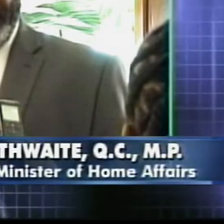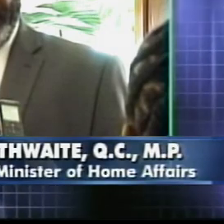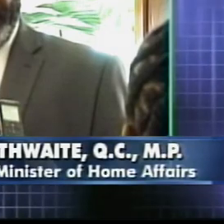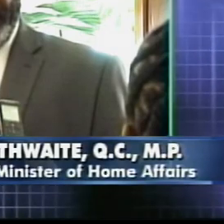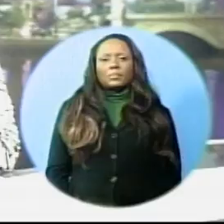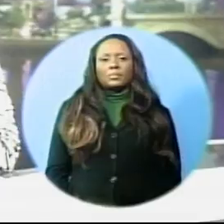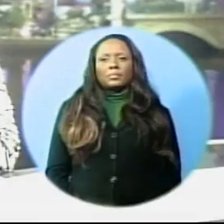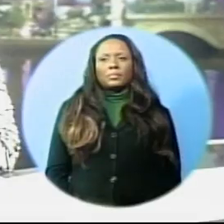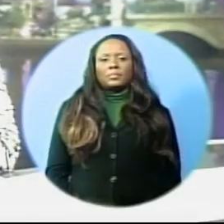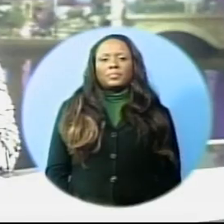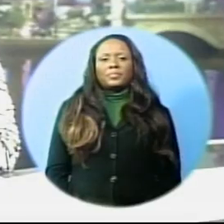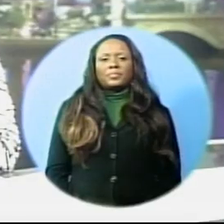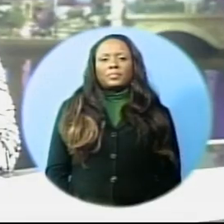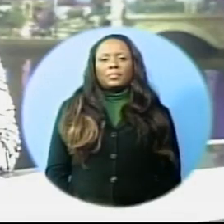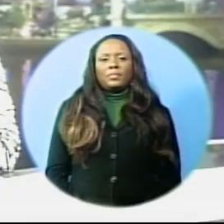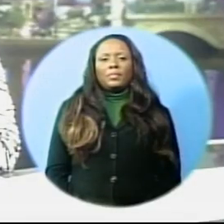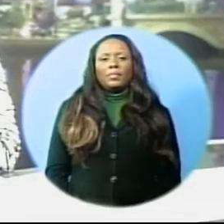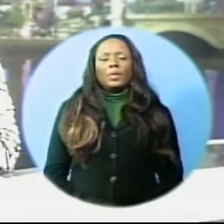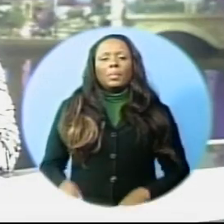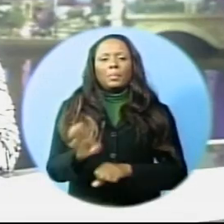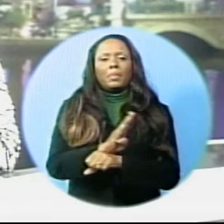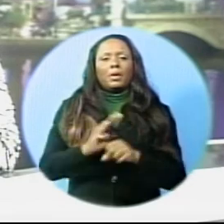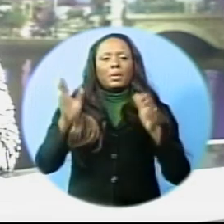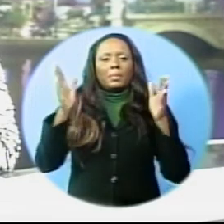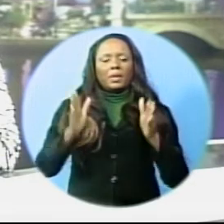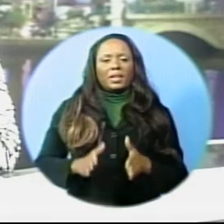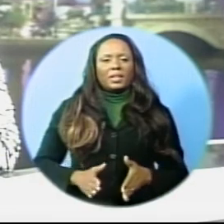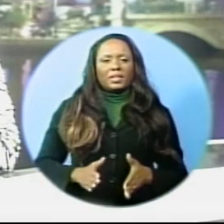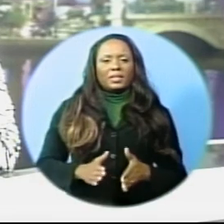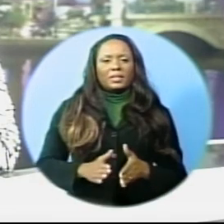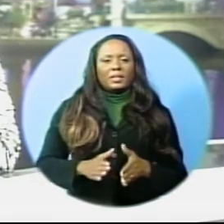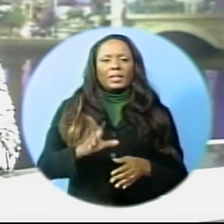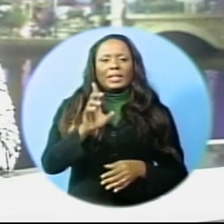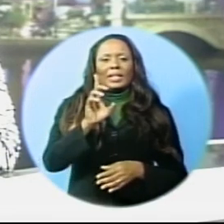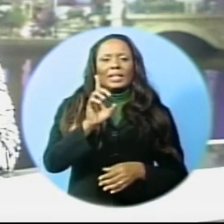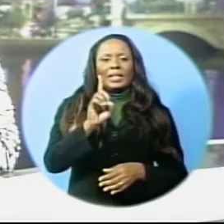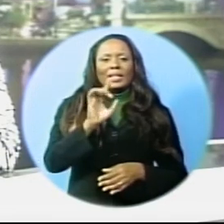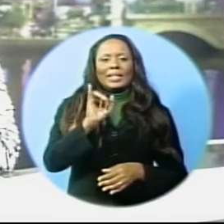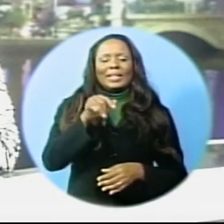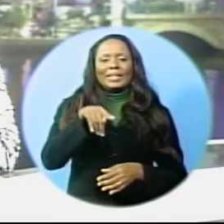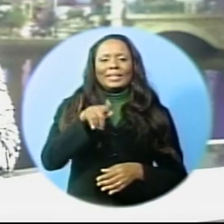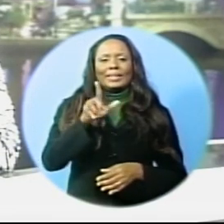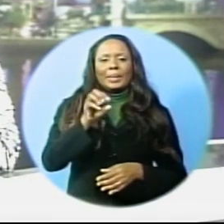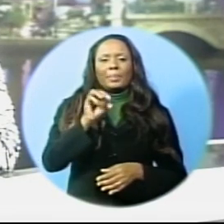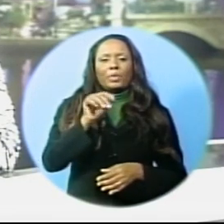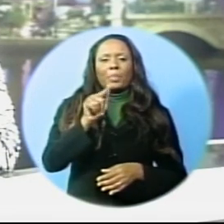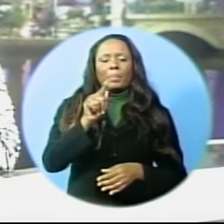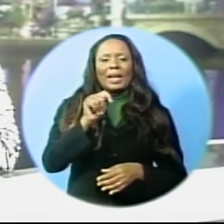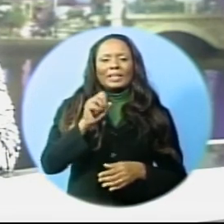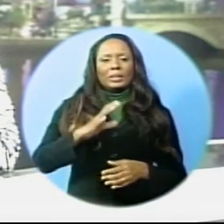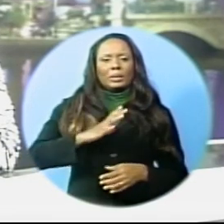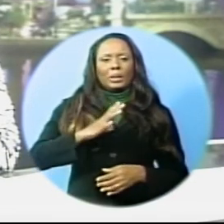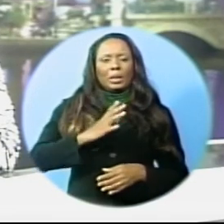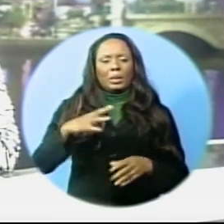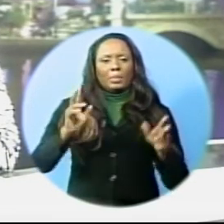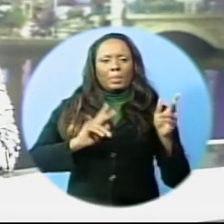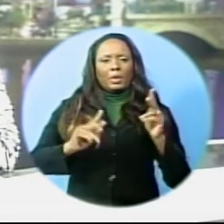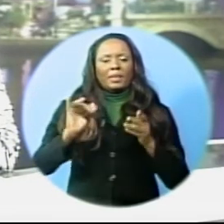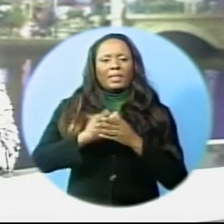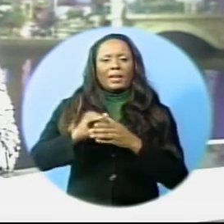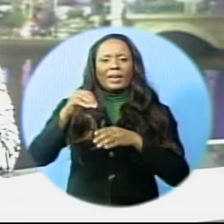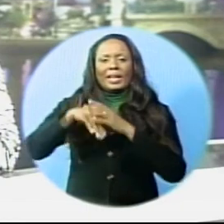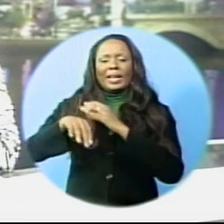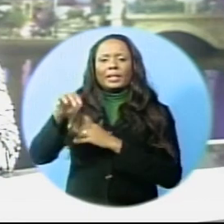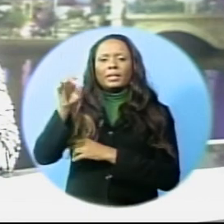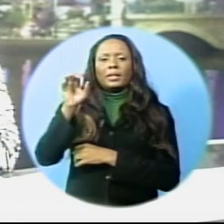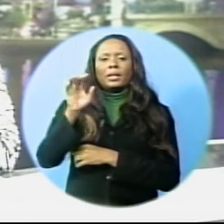for the government. Barbadian diplomats in Brussels are reportedly safe. That's the word from Foreign Affairs and Foreign Trade